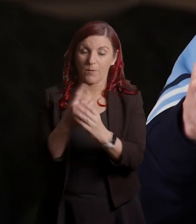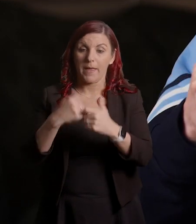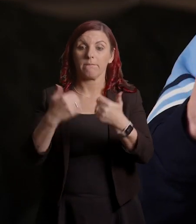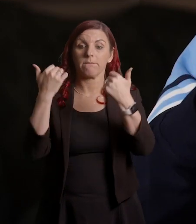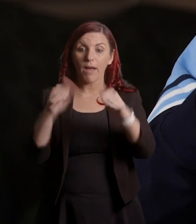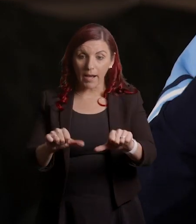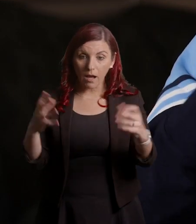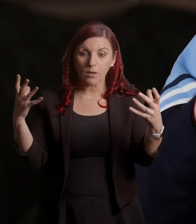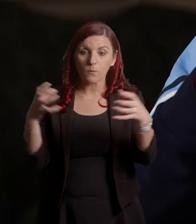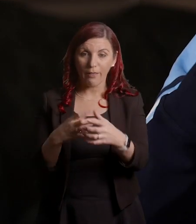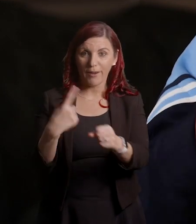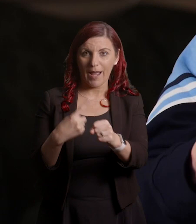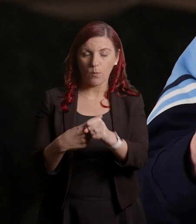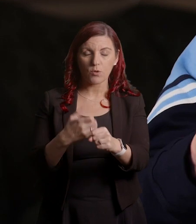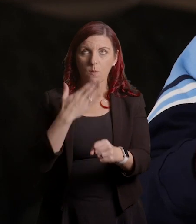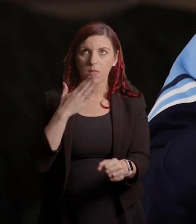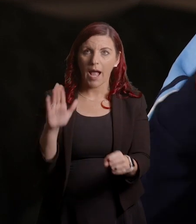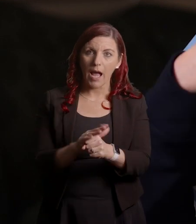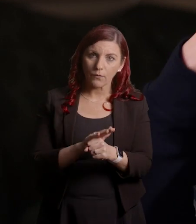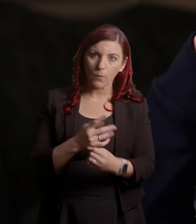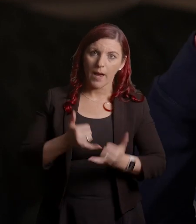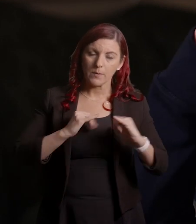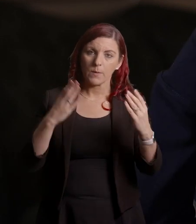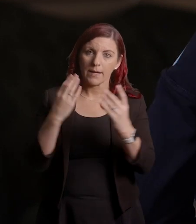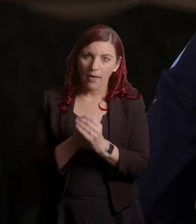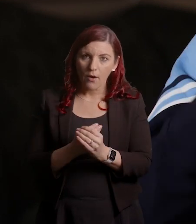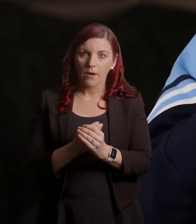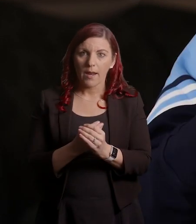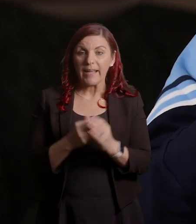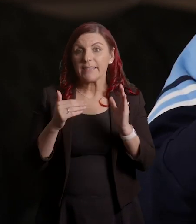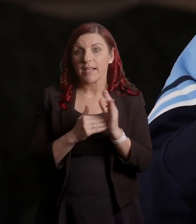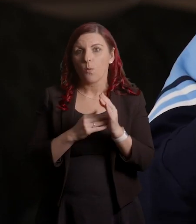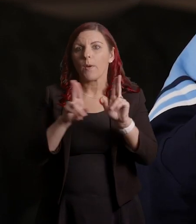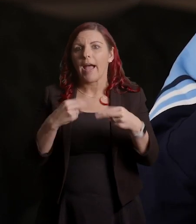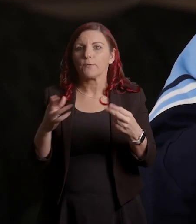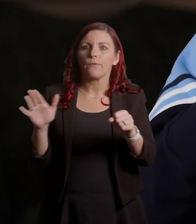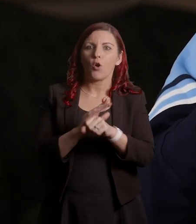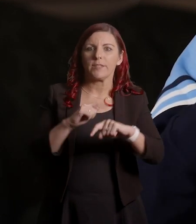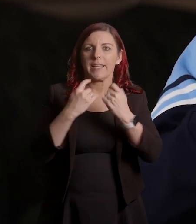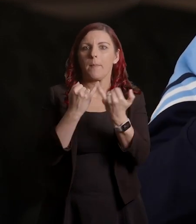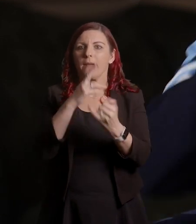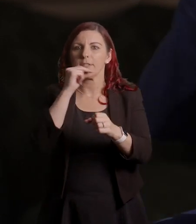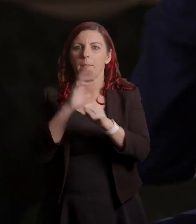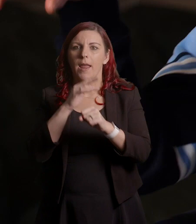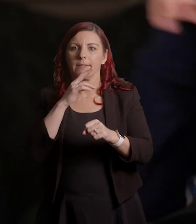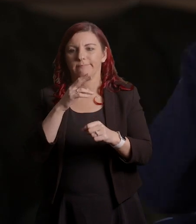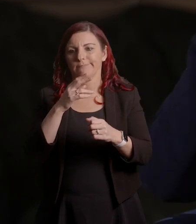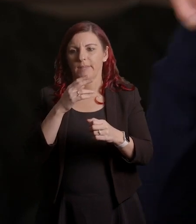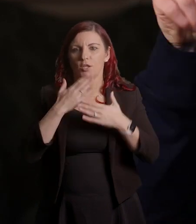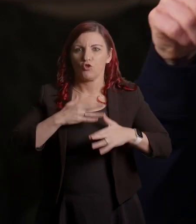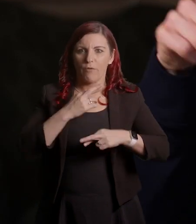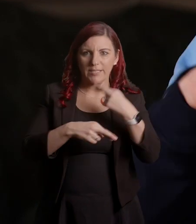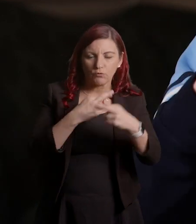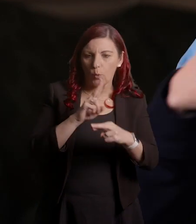back together, we were just so grateful. Okay, we don't get to spend as much time collectively with each other in the dressing room because we're separated